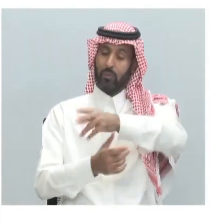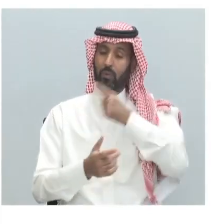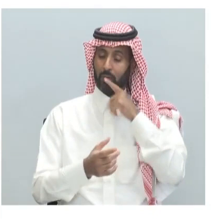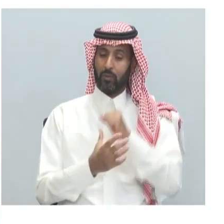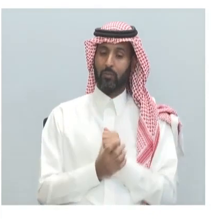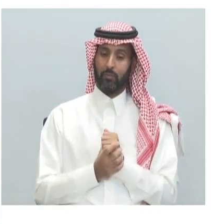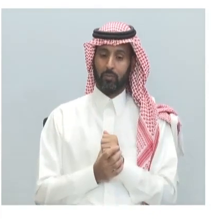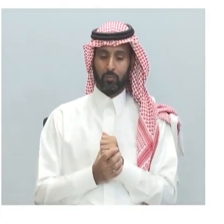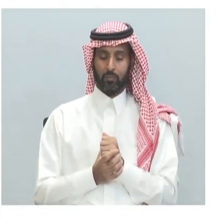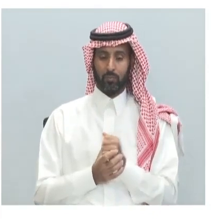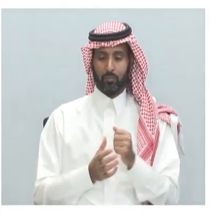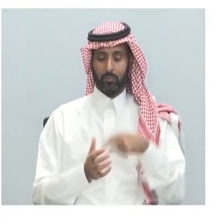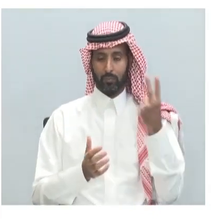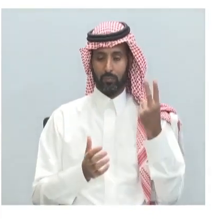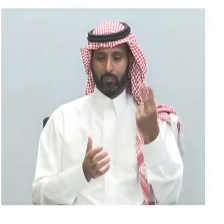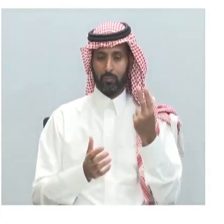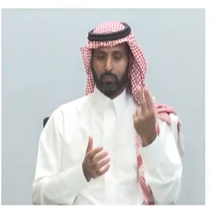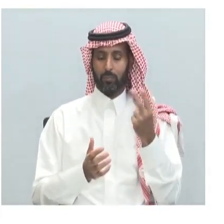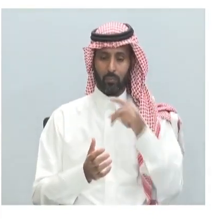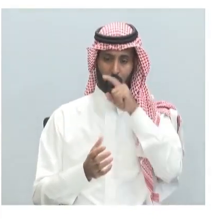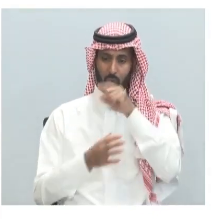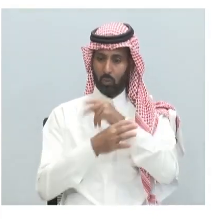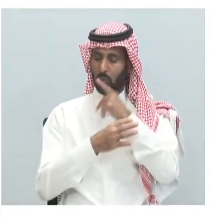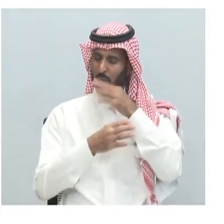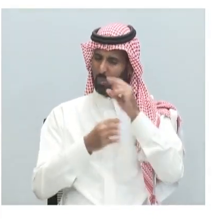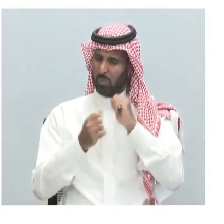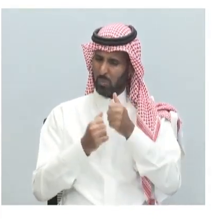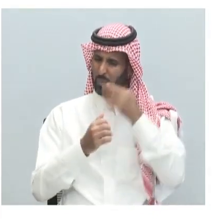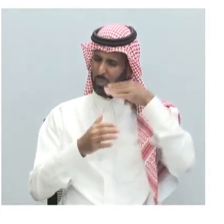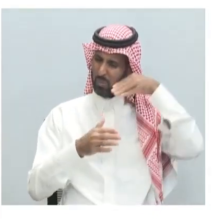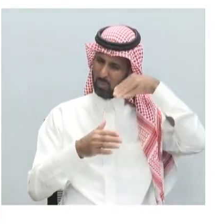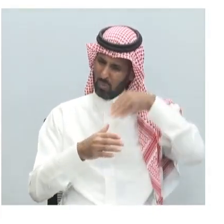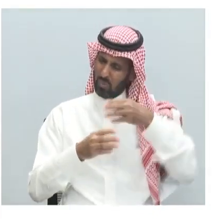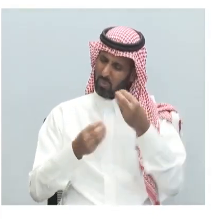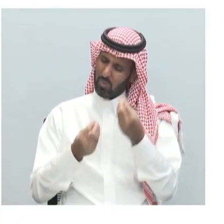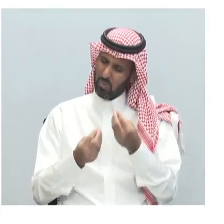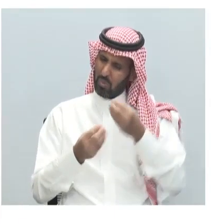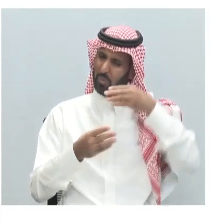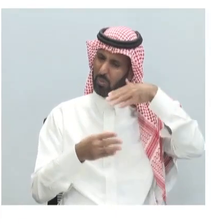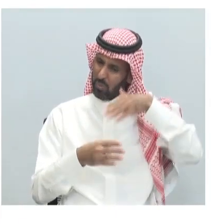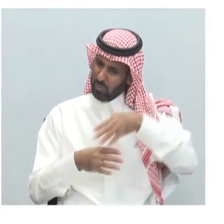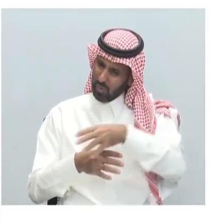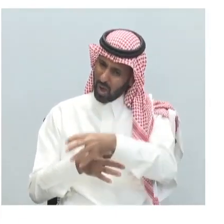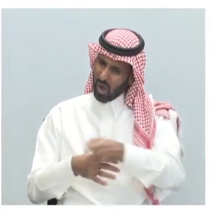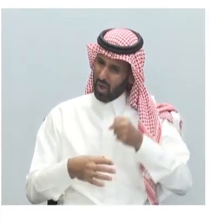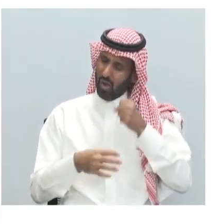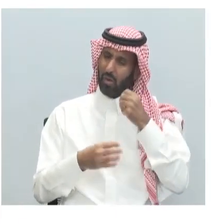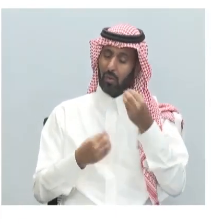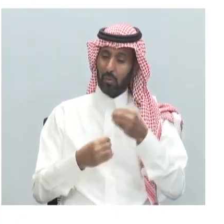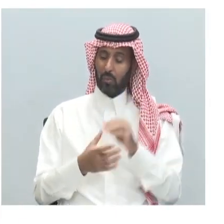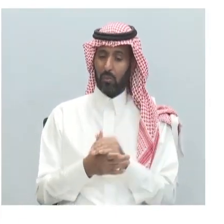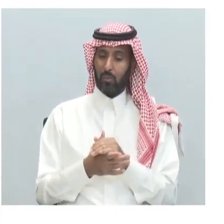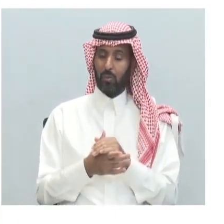falcon. Okay. Number two, falcons slow down when they dive to catch an animal. Okay.